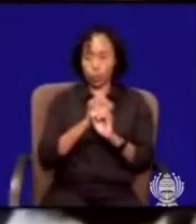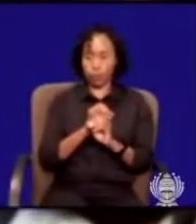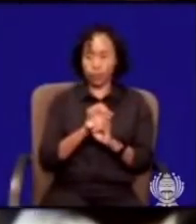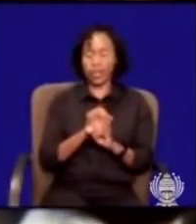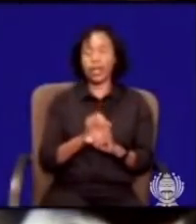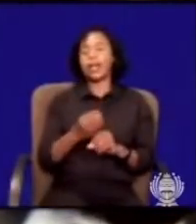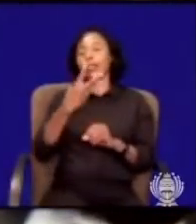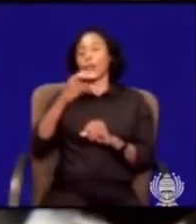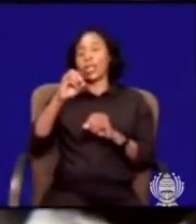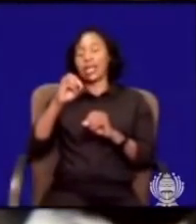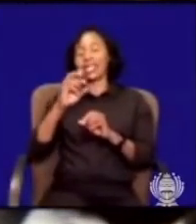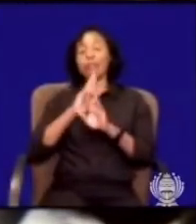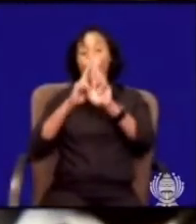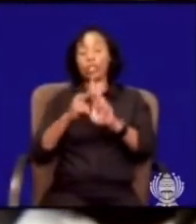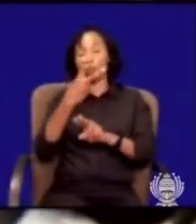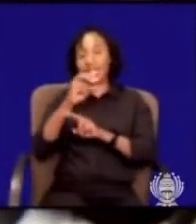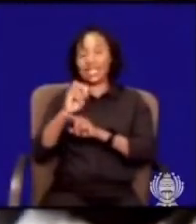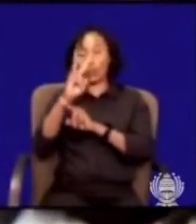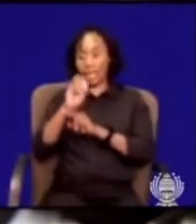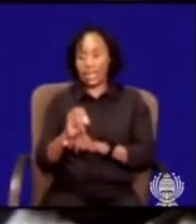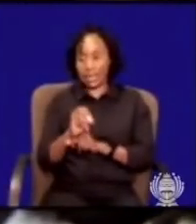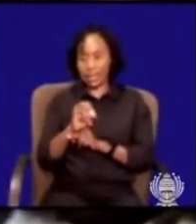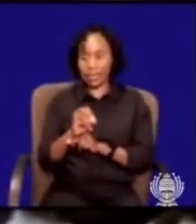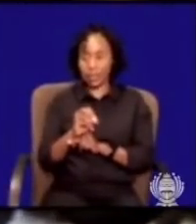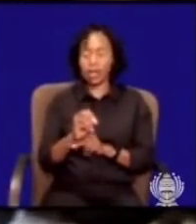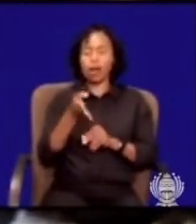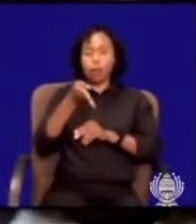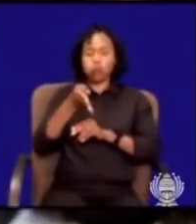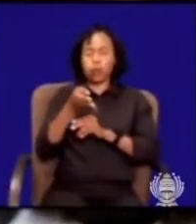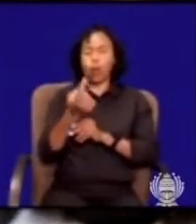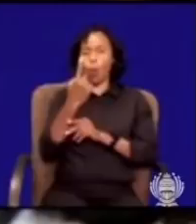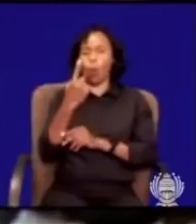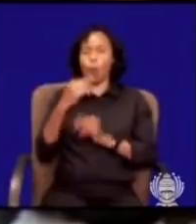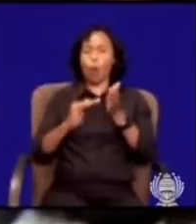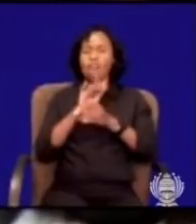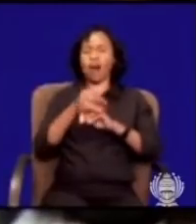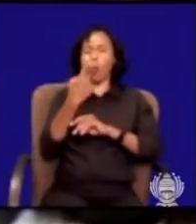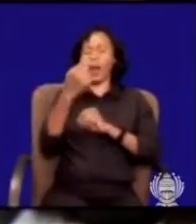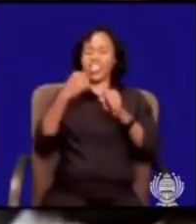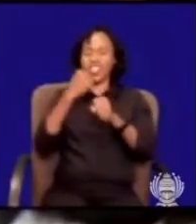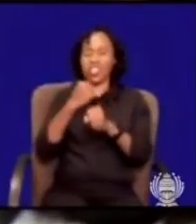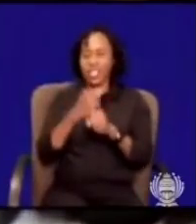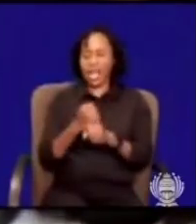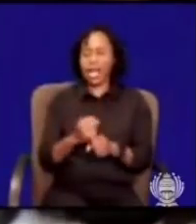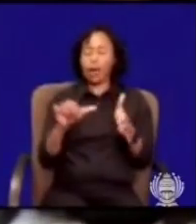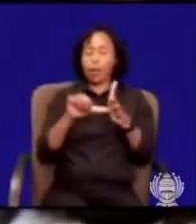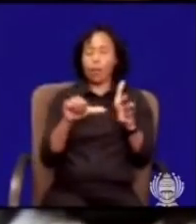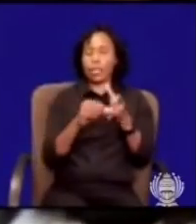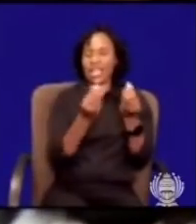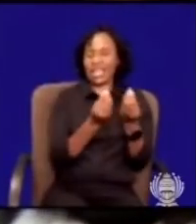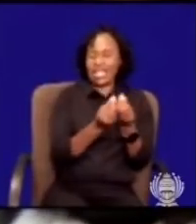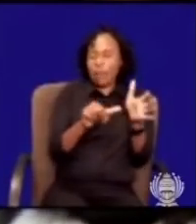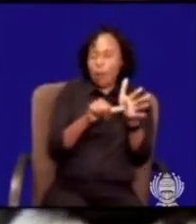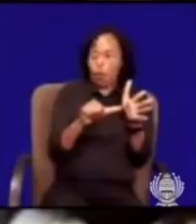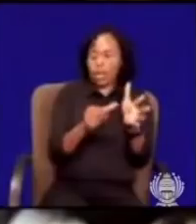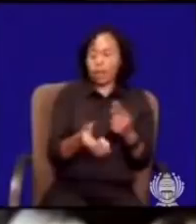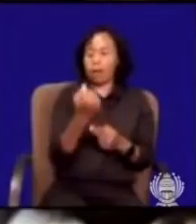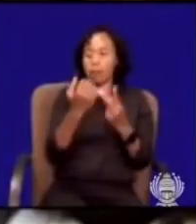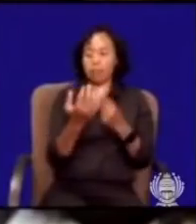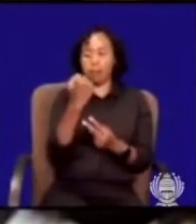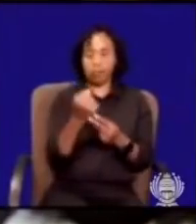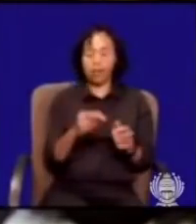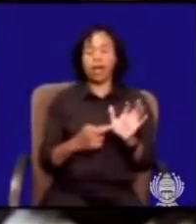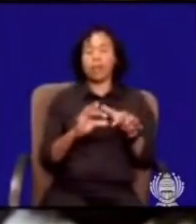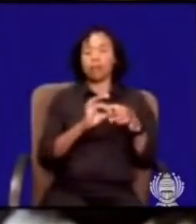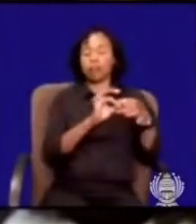in 2020 and kept hidden for over a year, had two significant and one critical finding related specifically